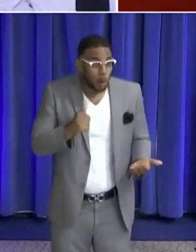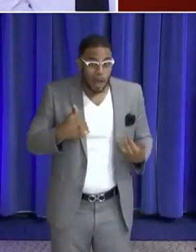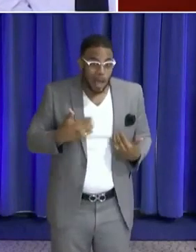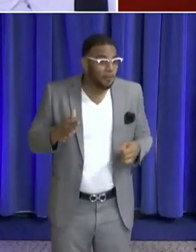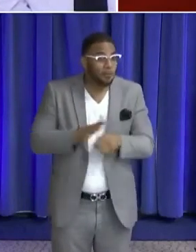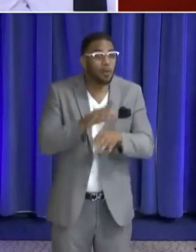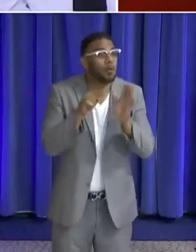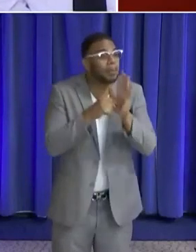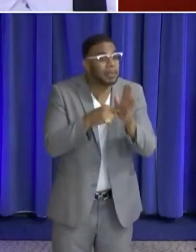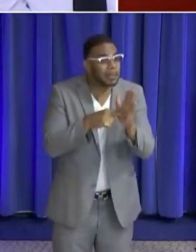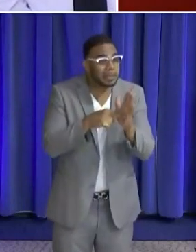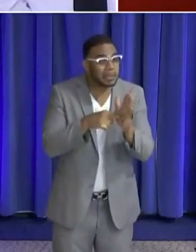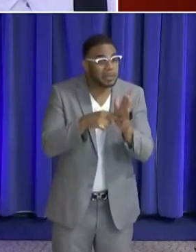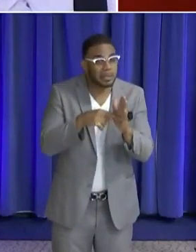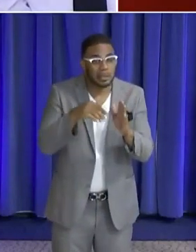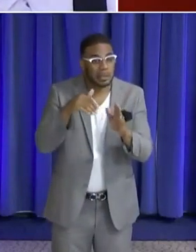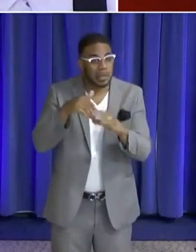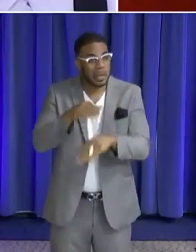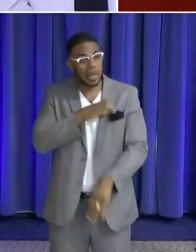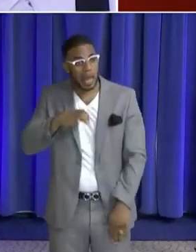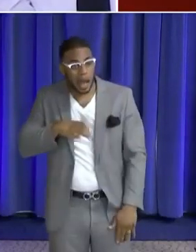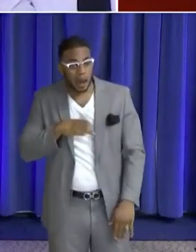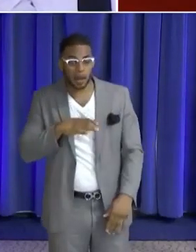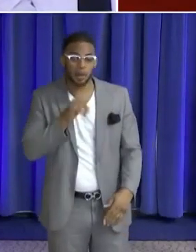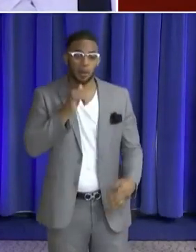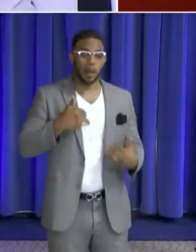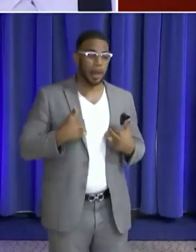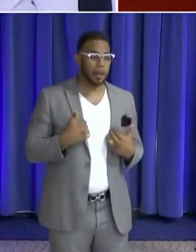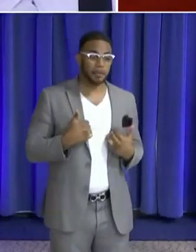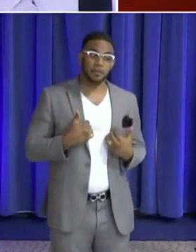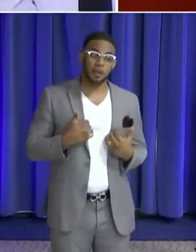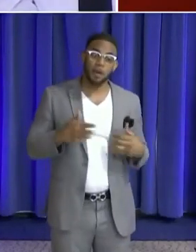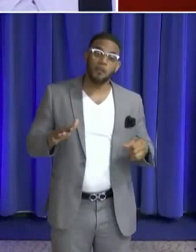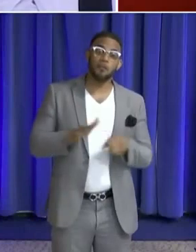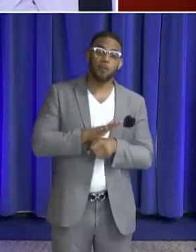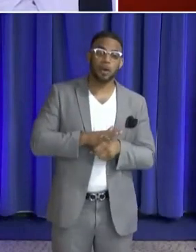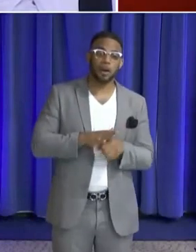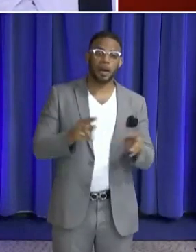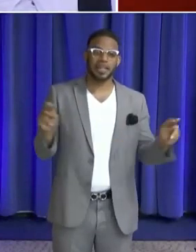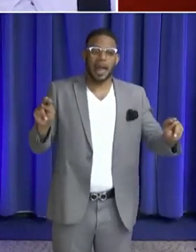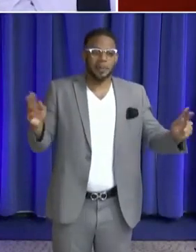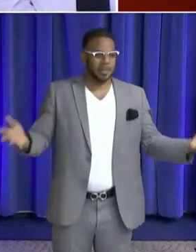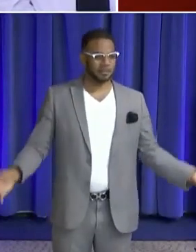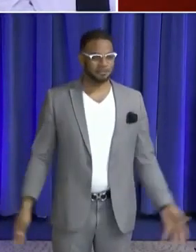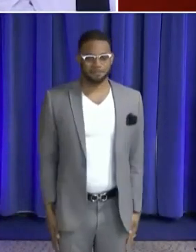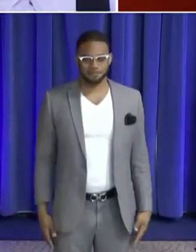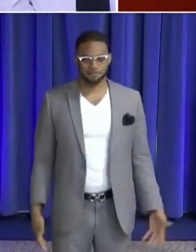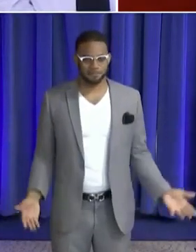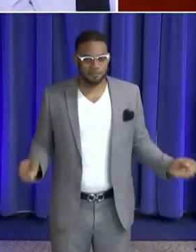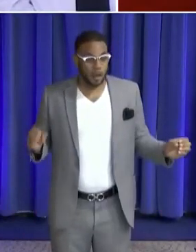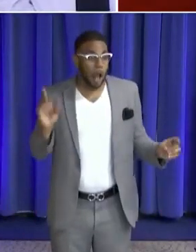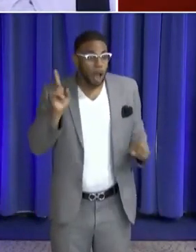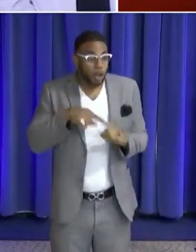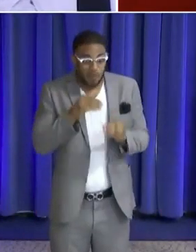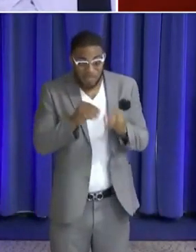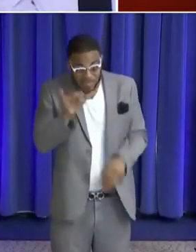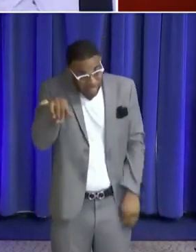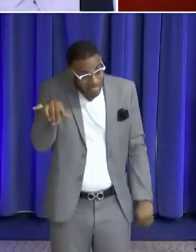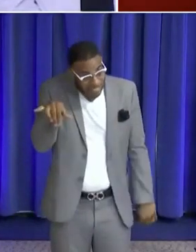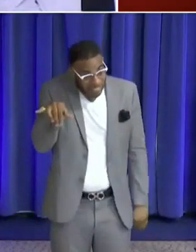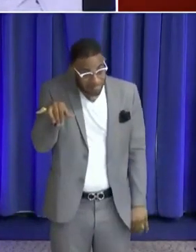full representation in the Congress and don't have full autonomy. And so until we fix